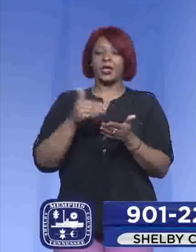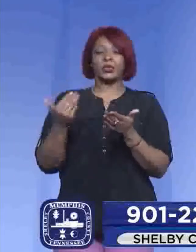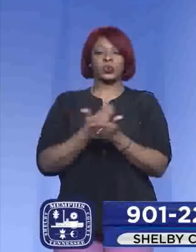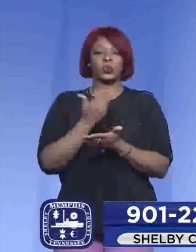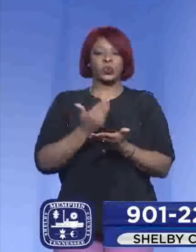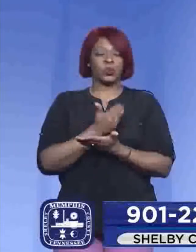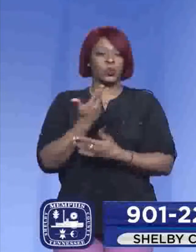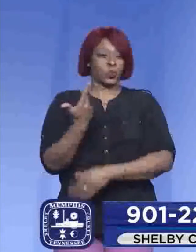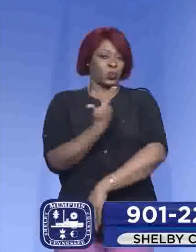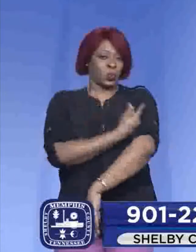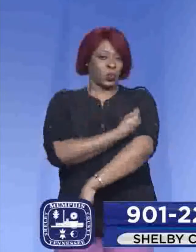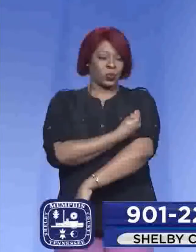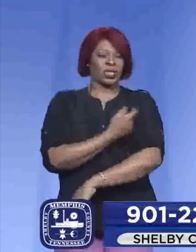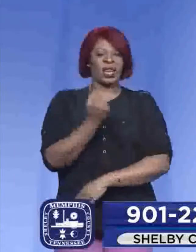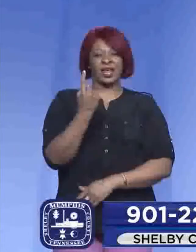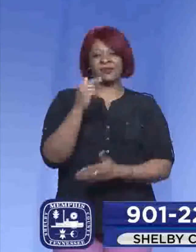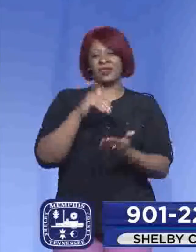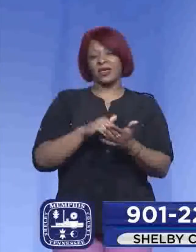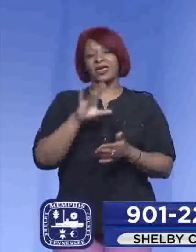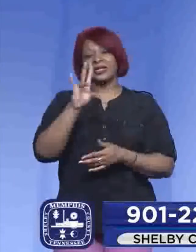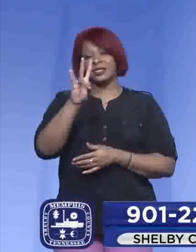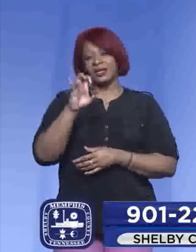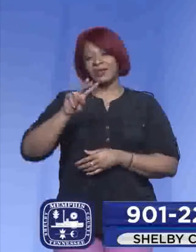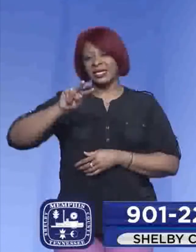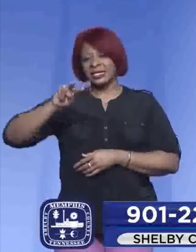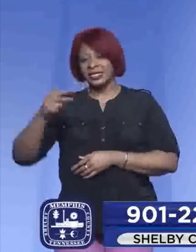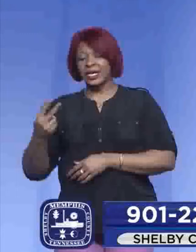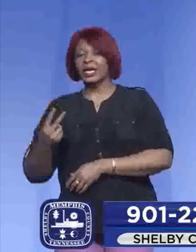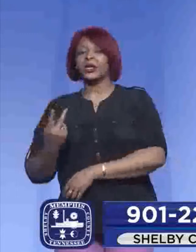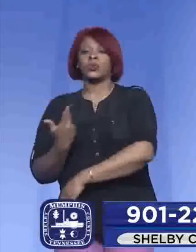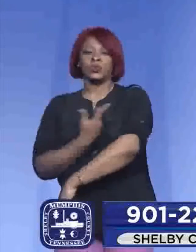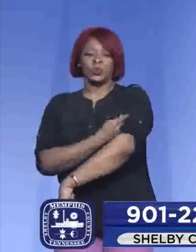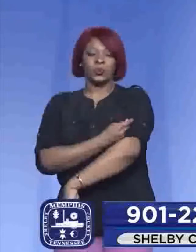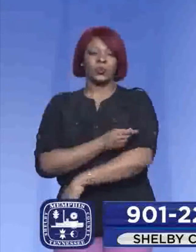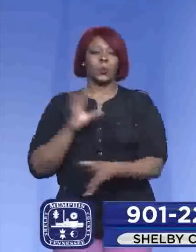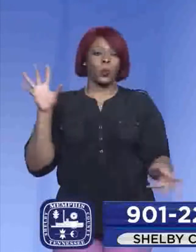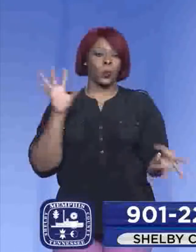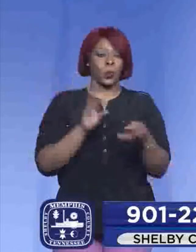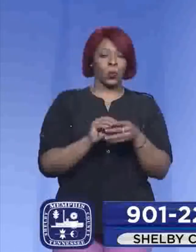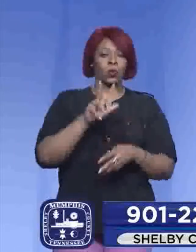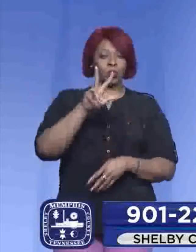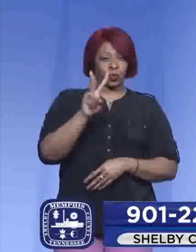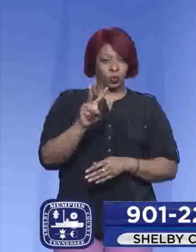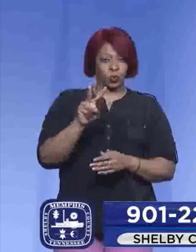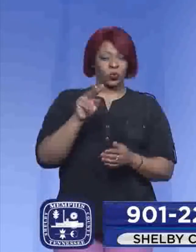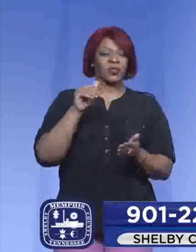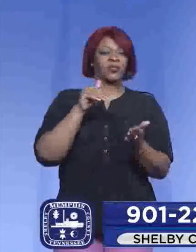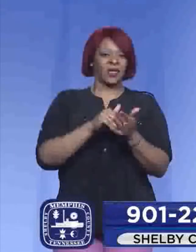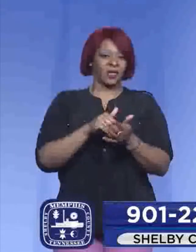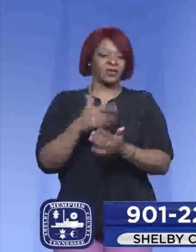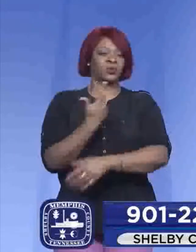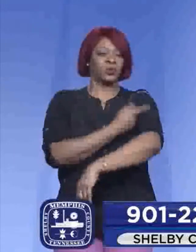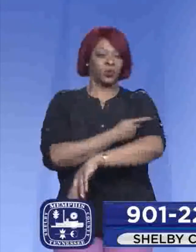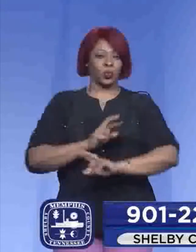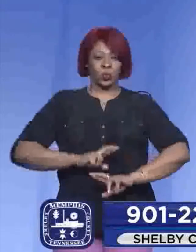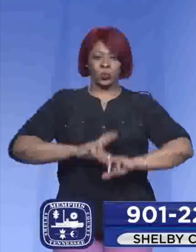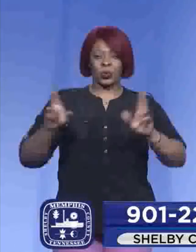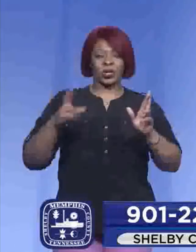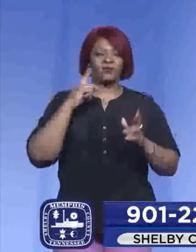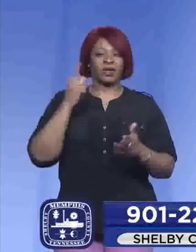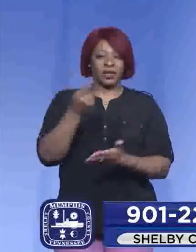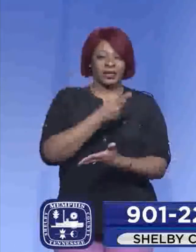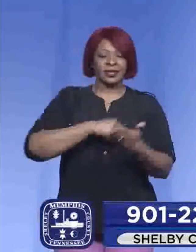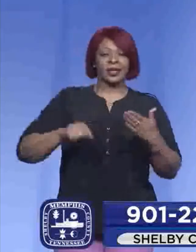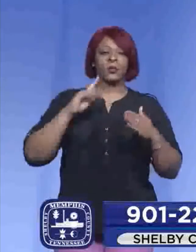this week, about 11,700 second doses. So we'll have about 32,000 doses of vaccine on hand next week that we